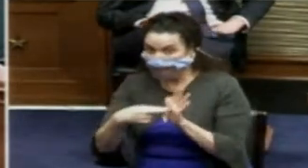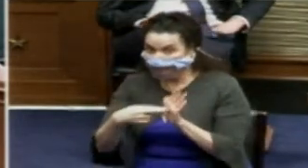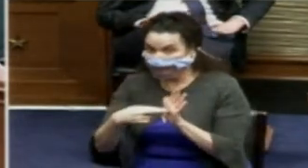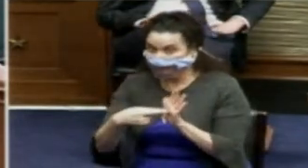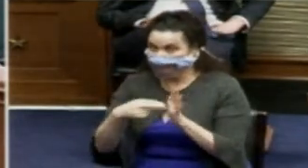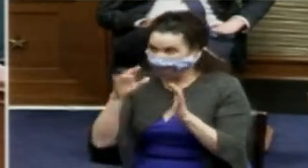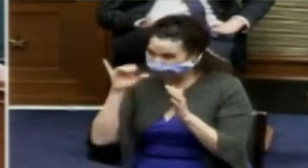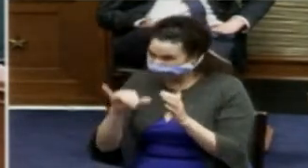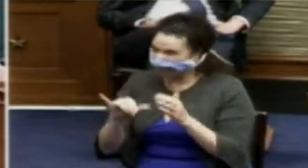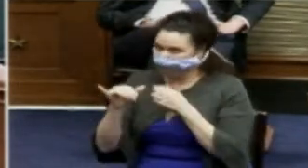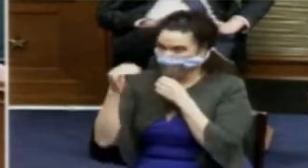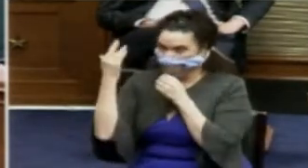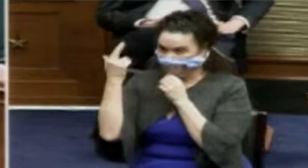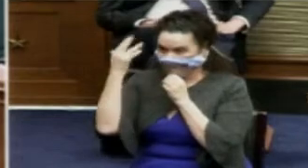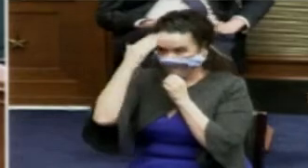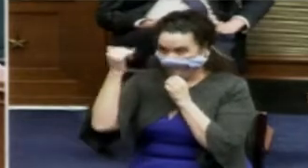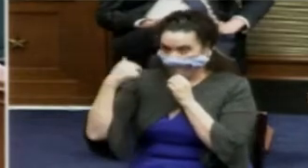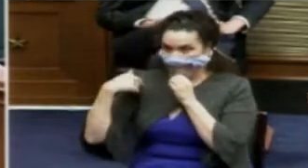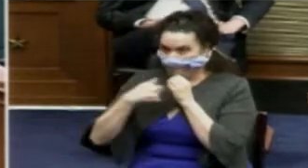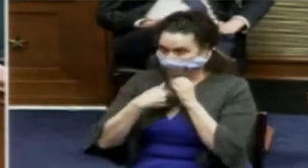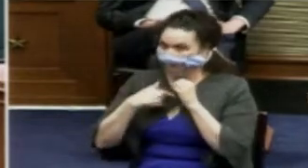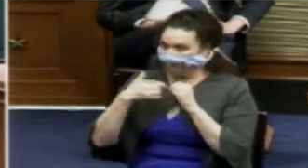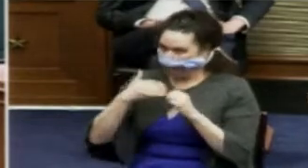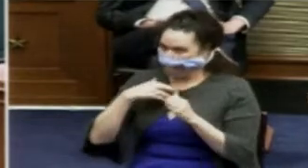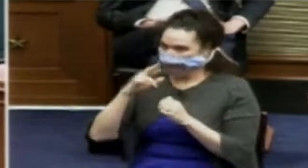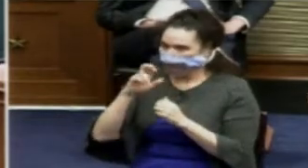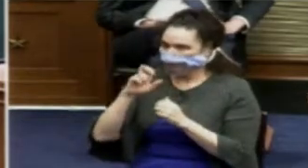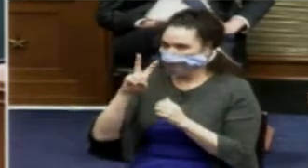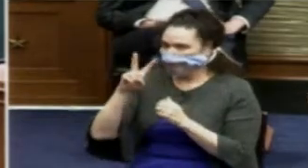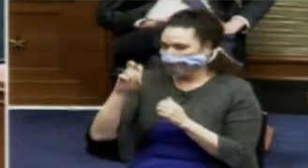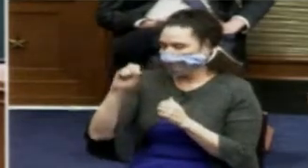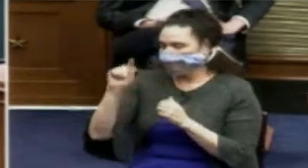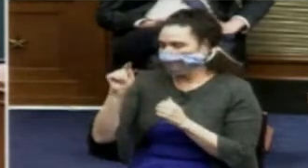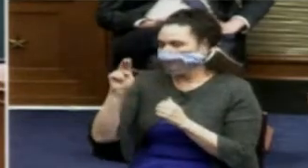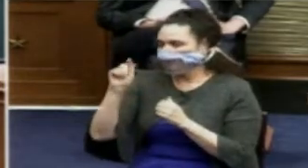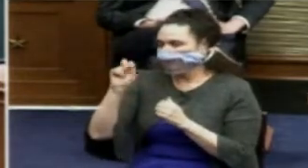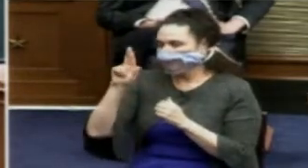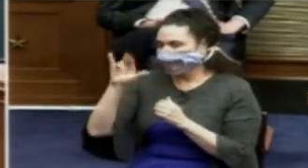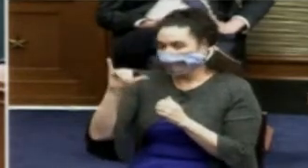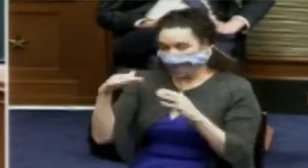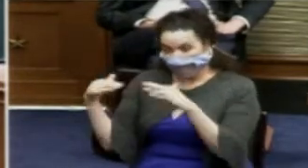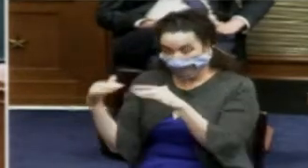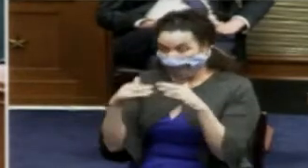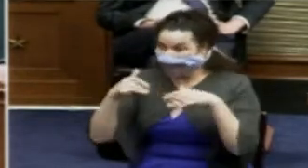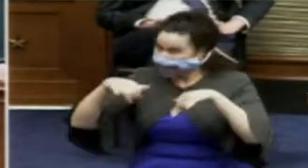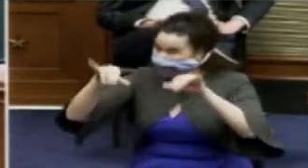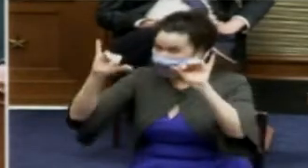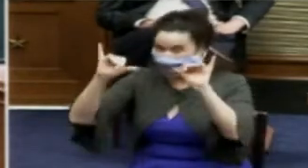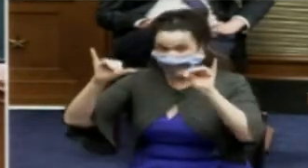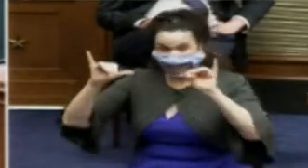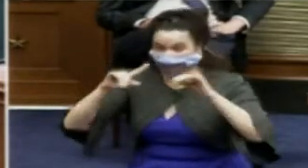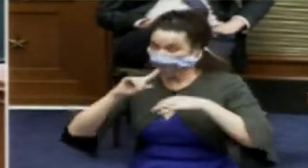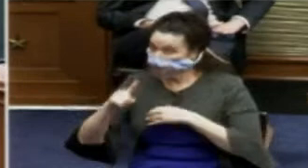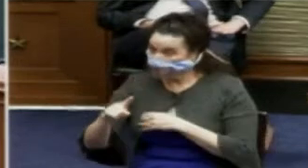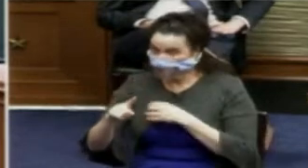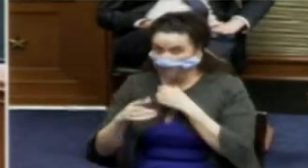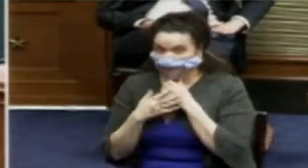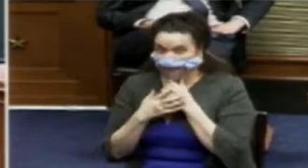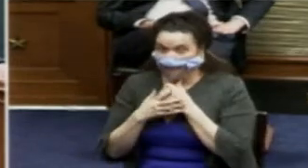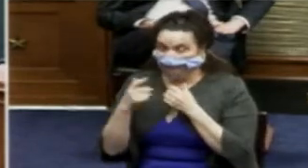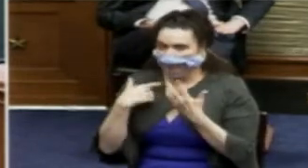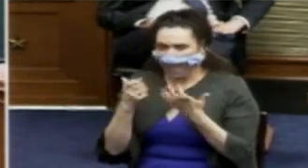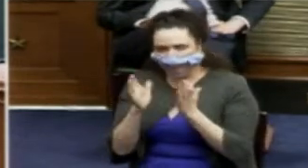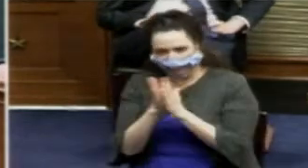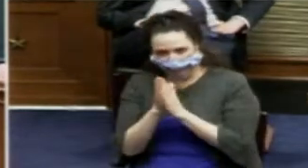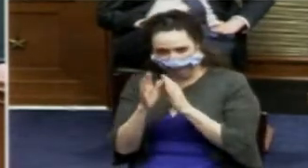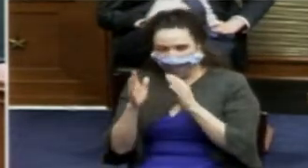of our revolution, and it is still a battle cry. I would like to direct my first question to Mr.